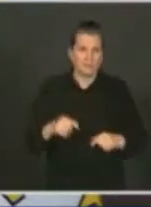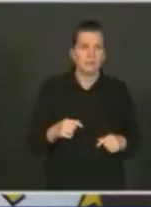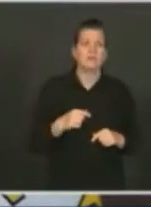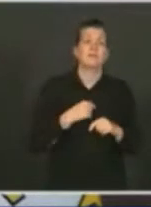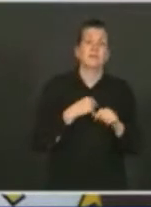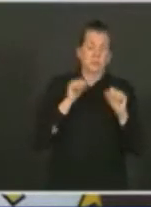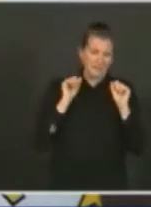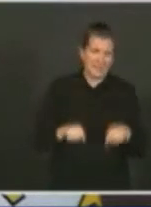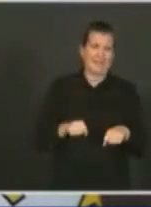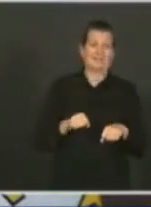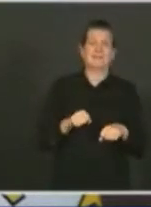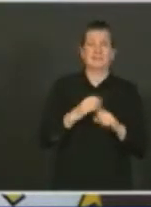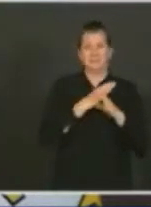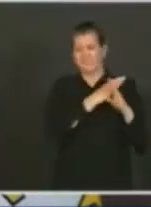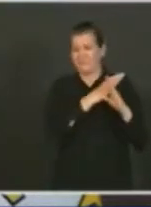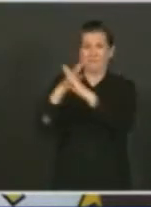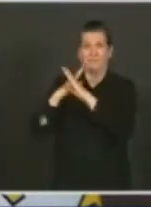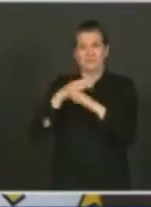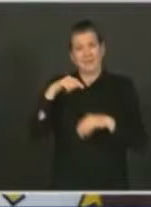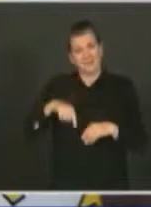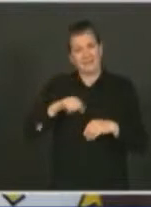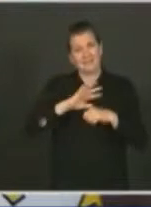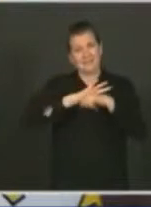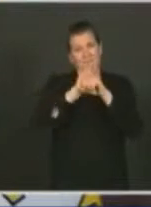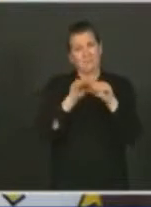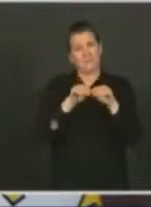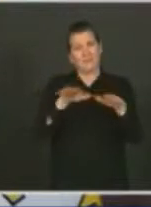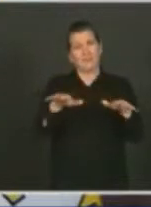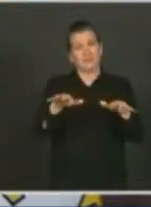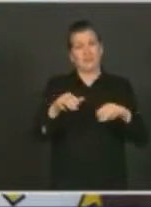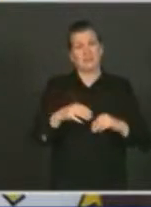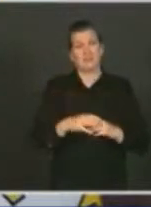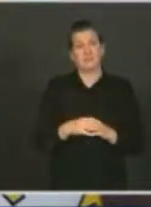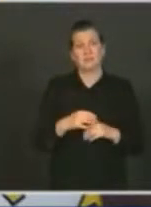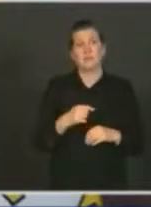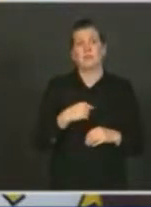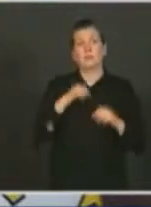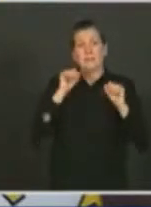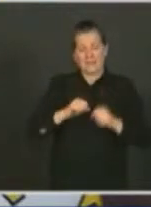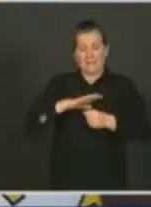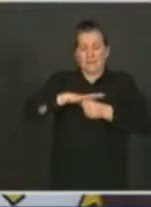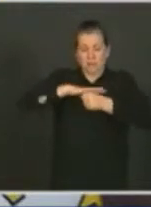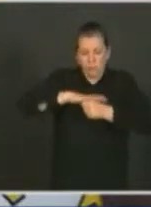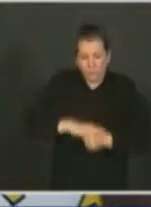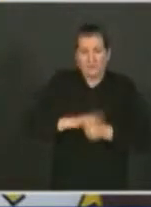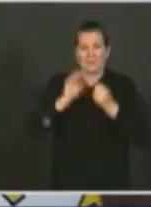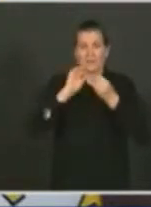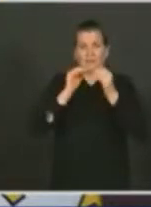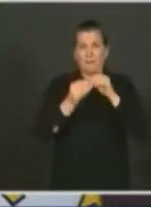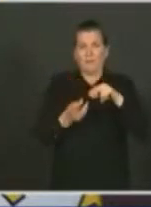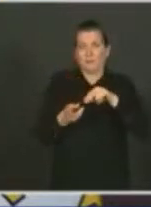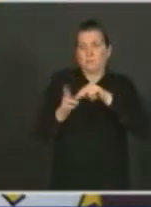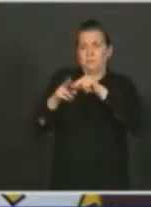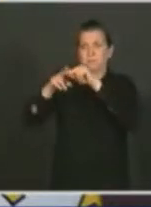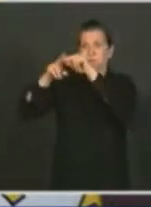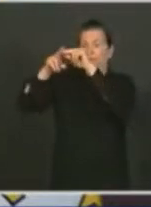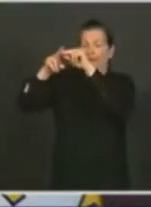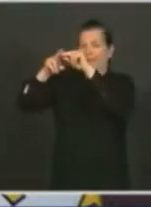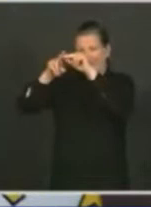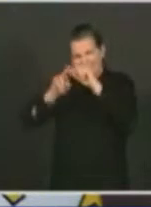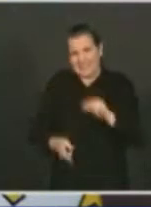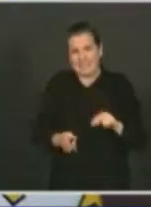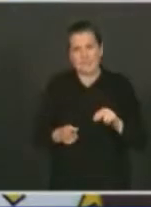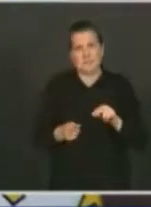It requires short-term sacrifice on our part, to be sure, but we can prevent the suffering and death going forward. And we need to, because this is